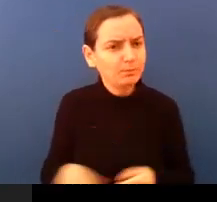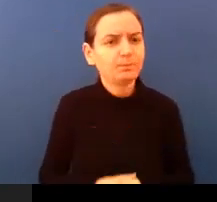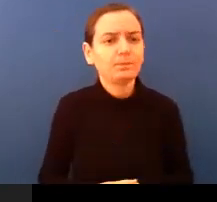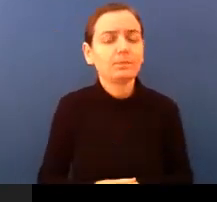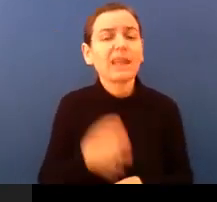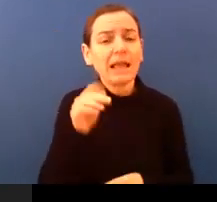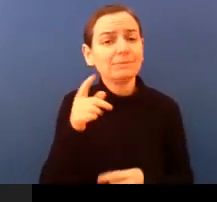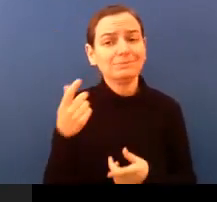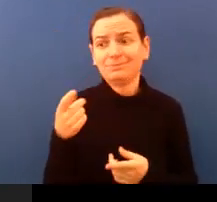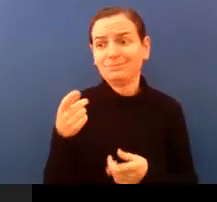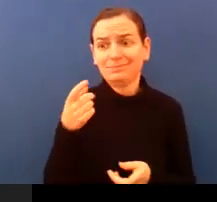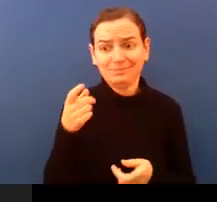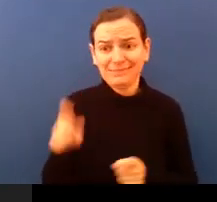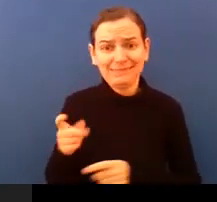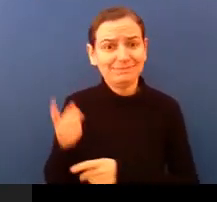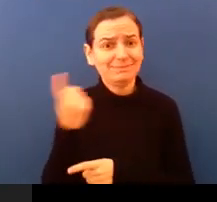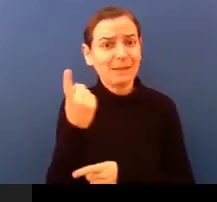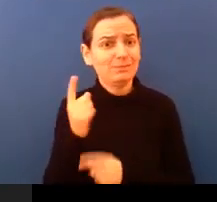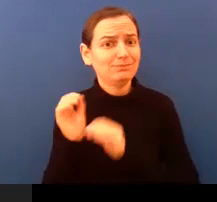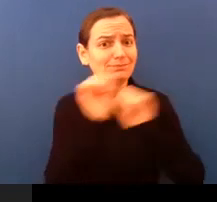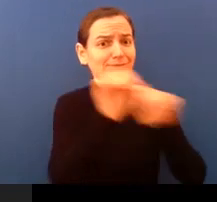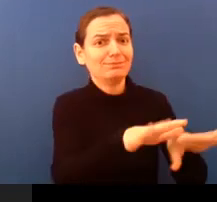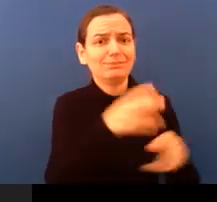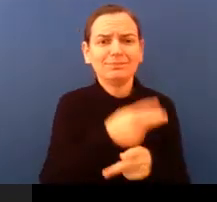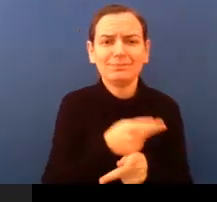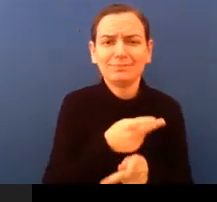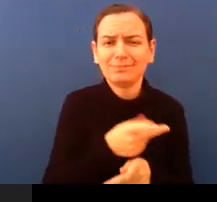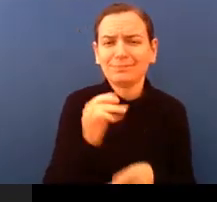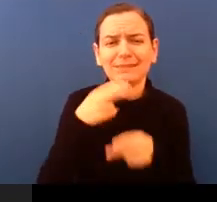not a pet, but a working dog, especially when it's in harness.